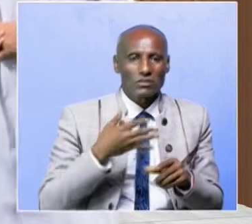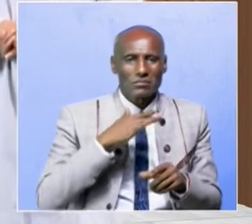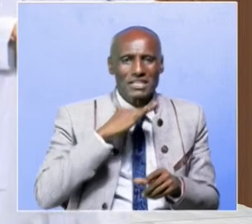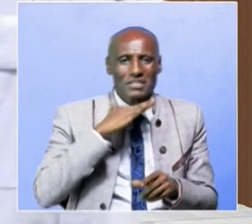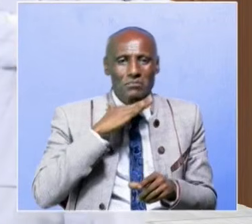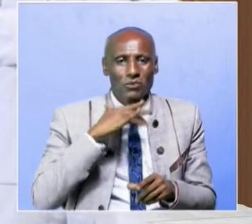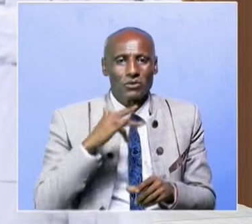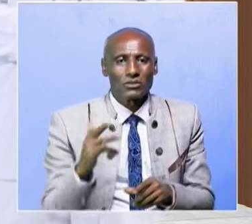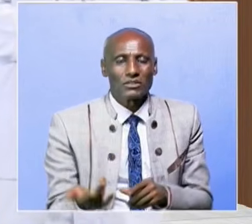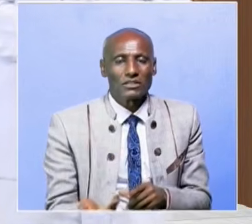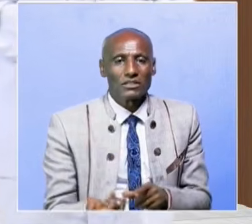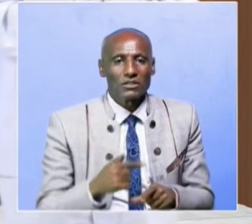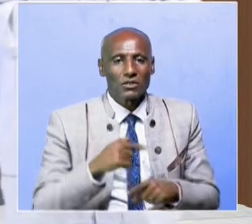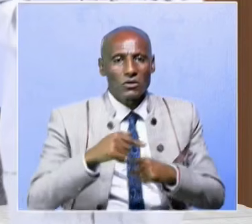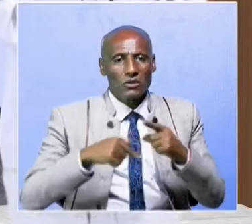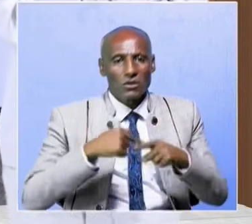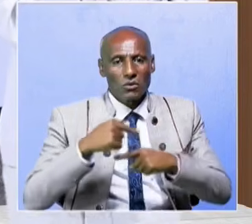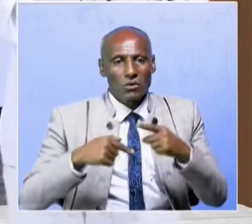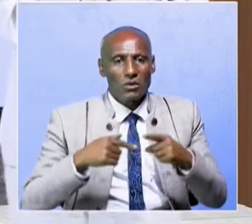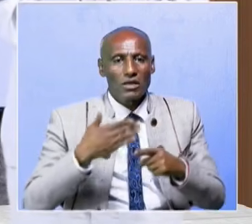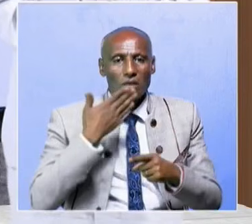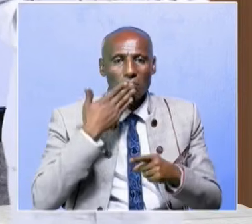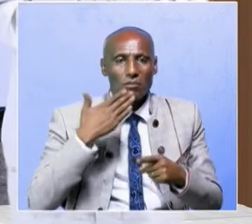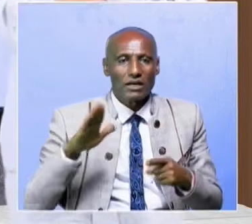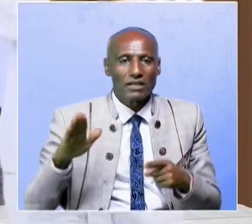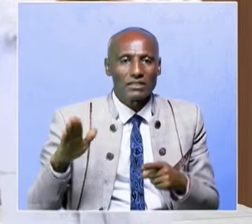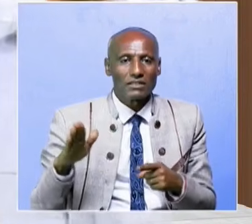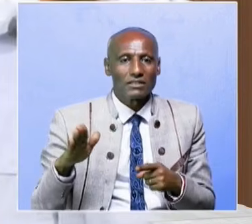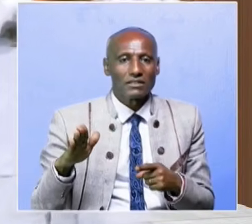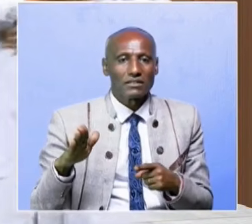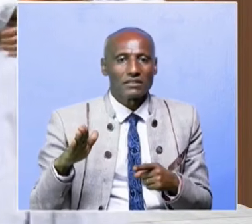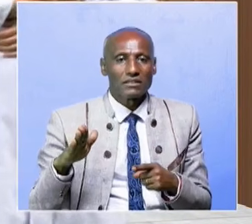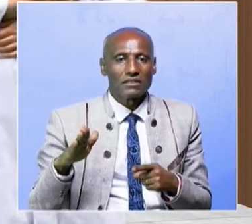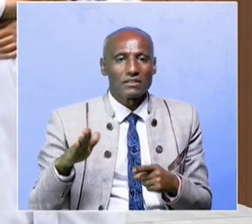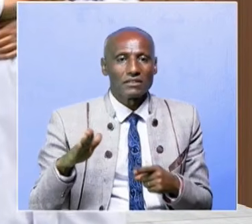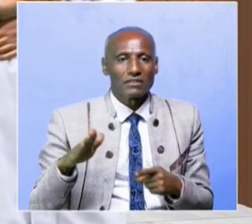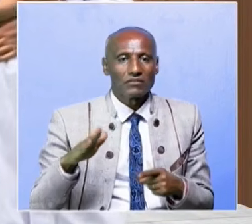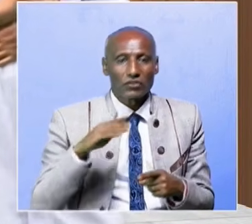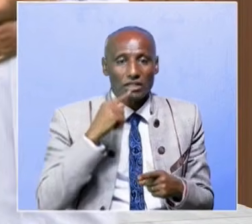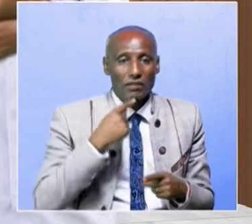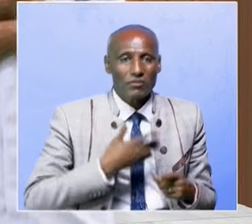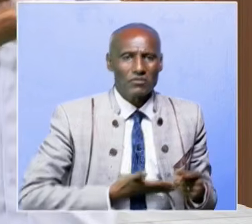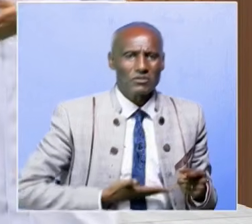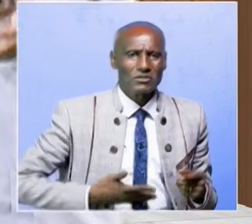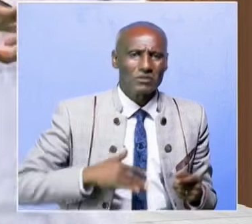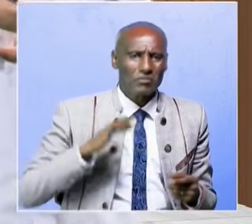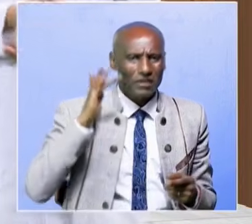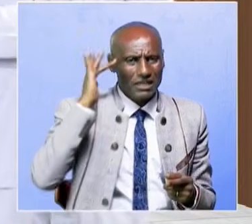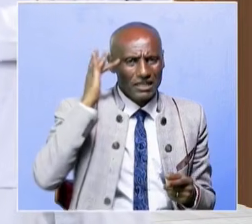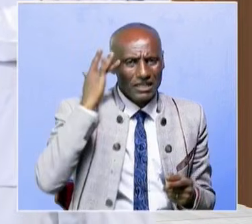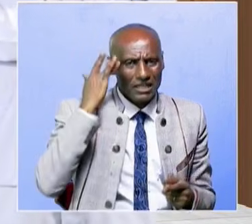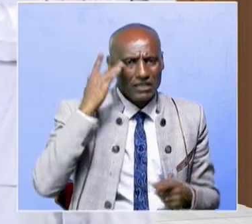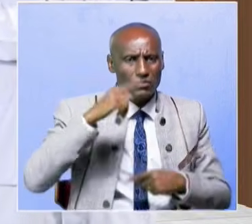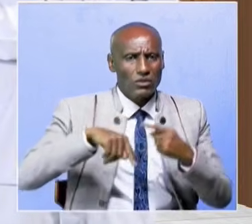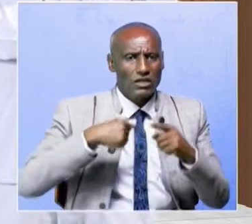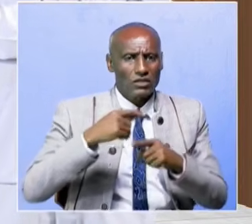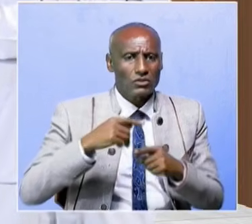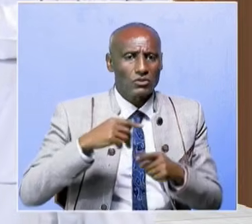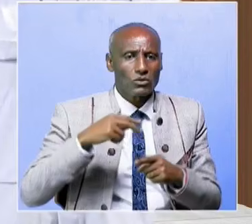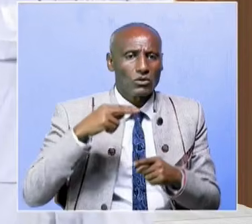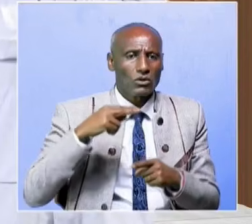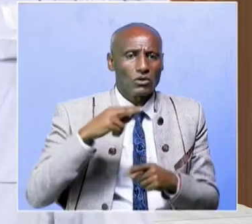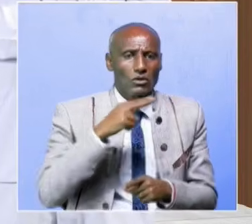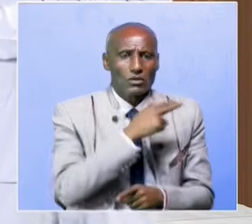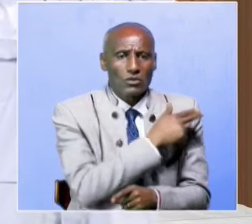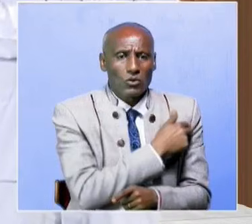how something is gone bad. Let's say you got a stomach ache and you went to the hospital to get